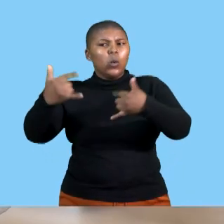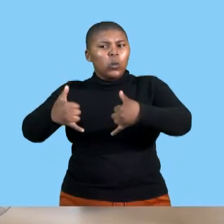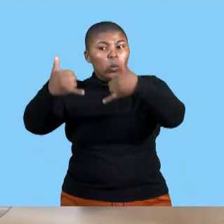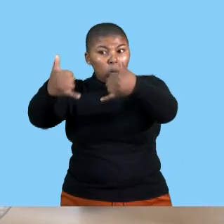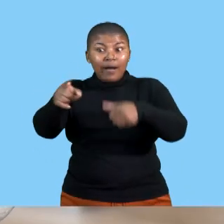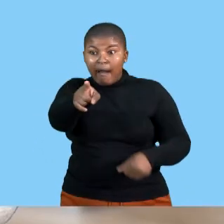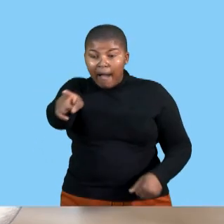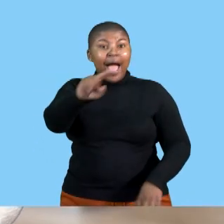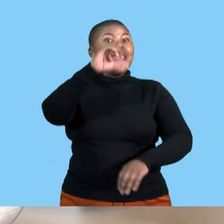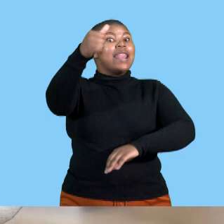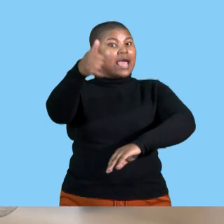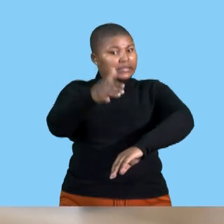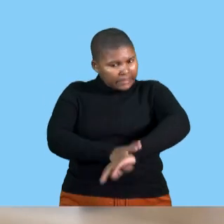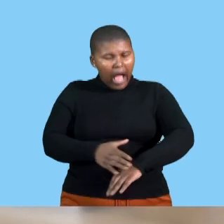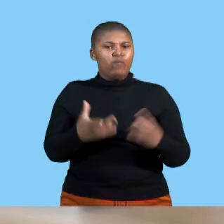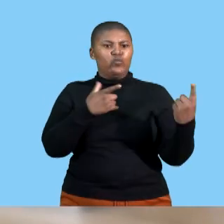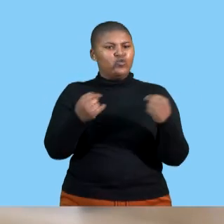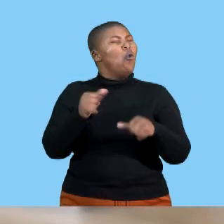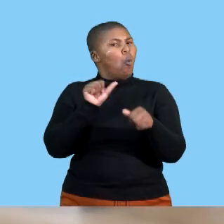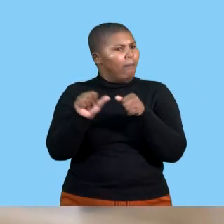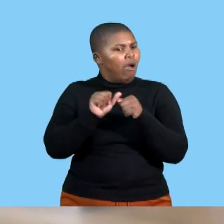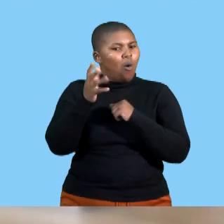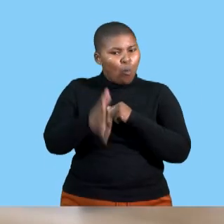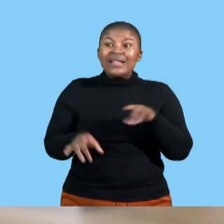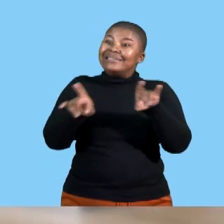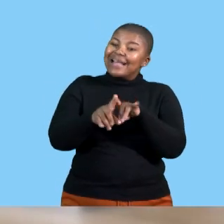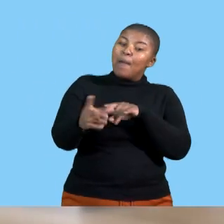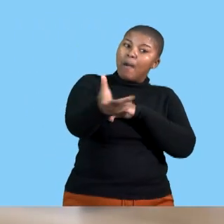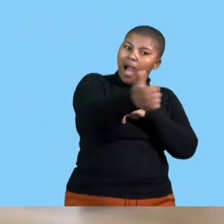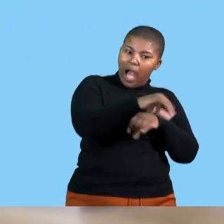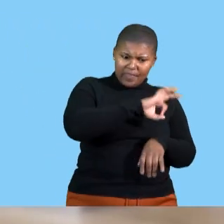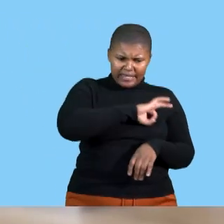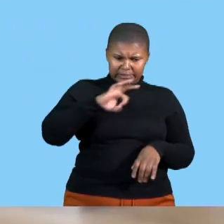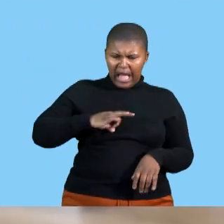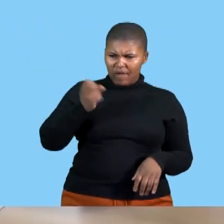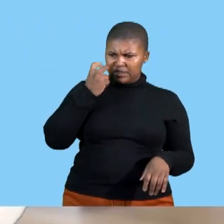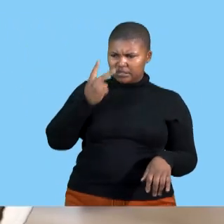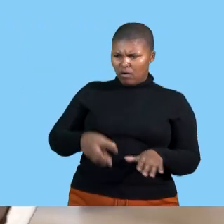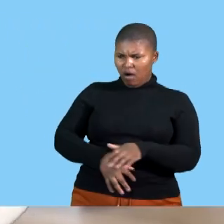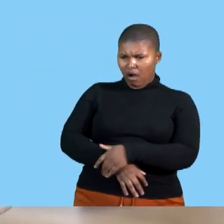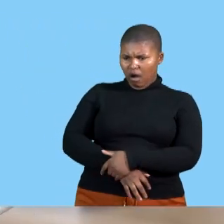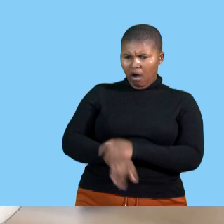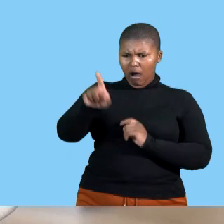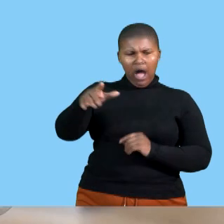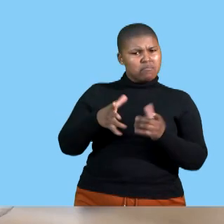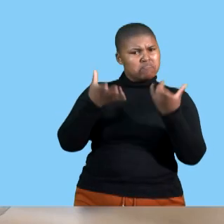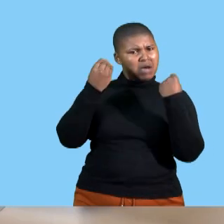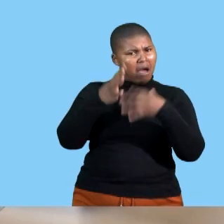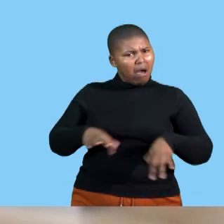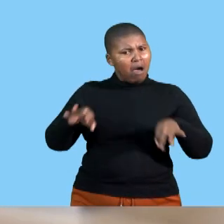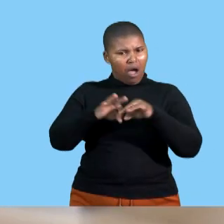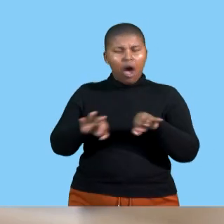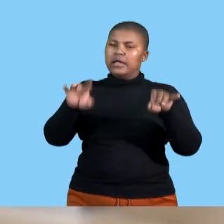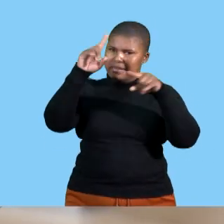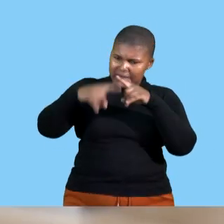you want to try even better. And not only you, the first person, the other people as well, the other employees who are watching, they also want to